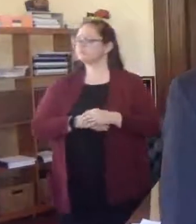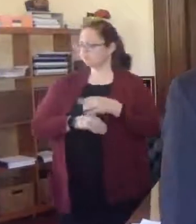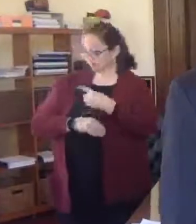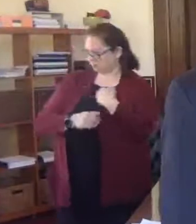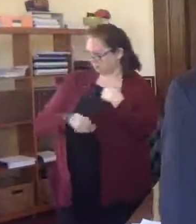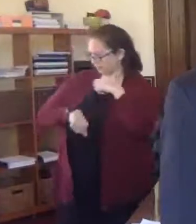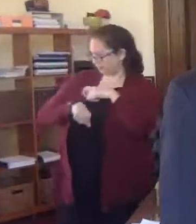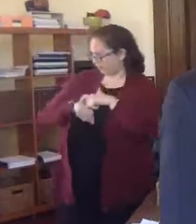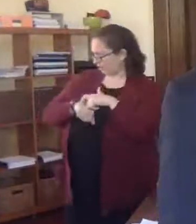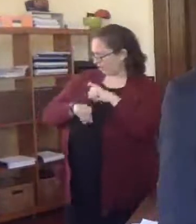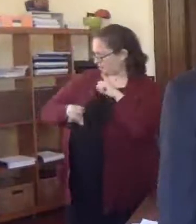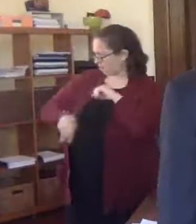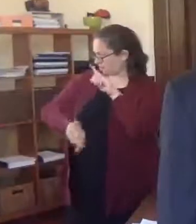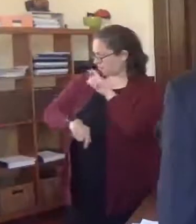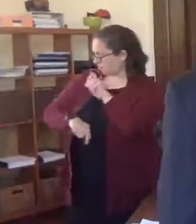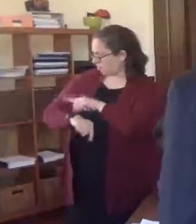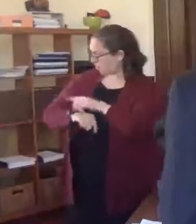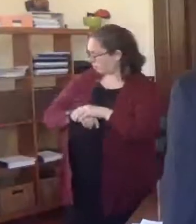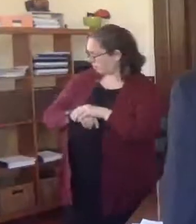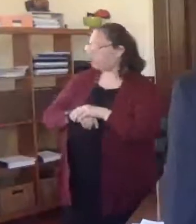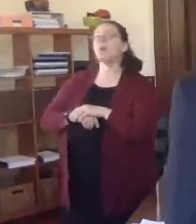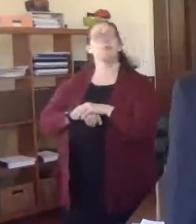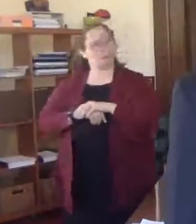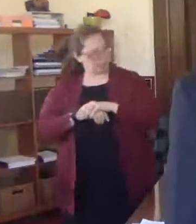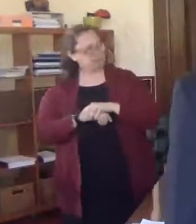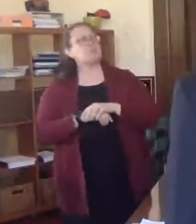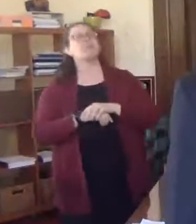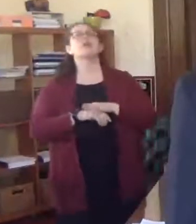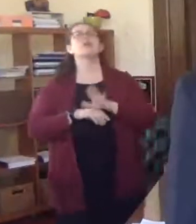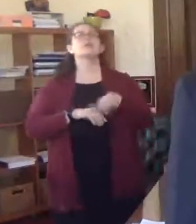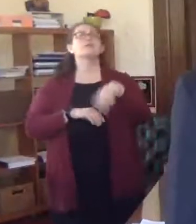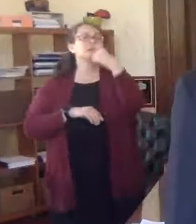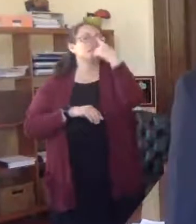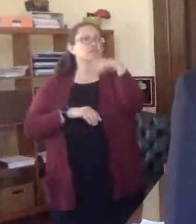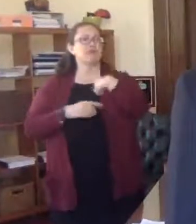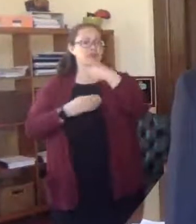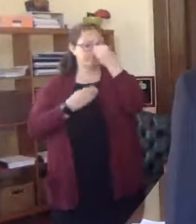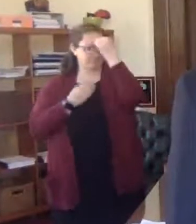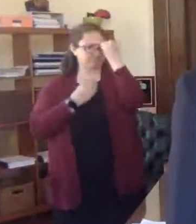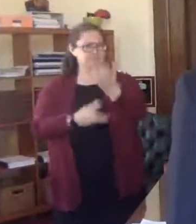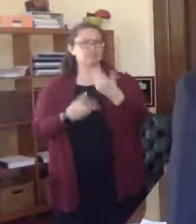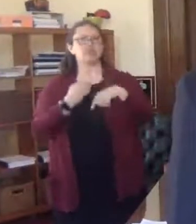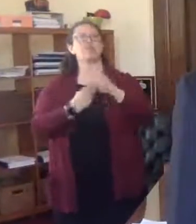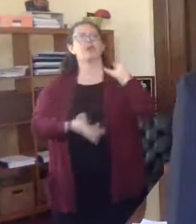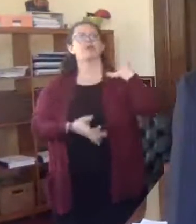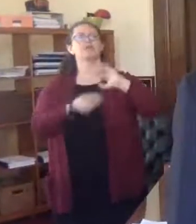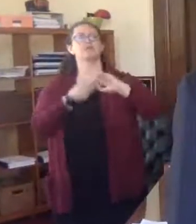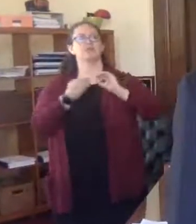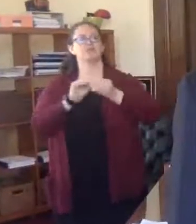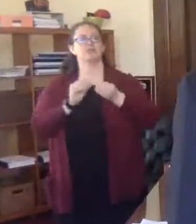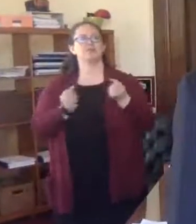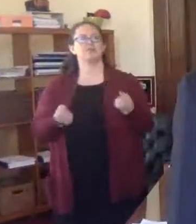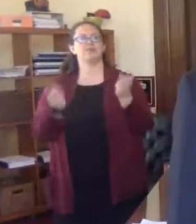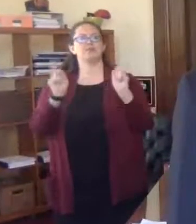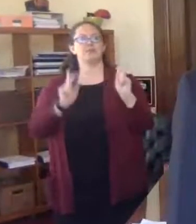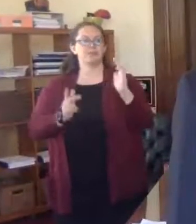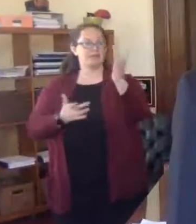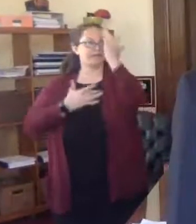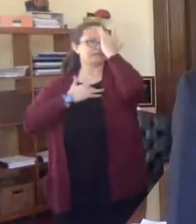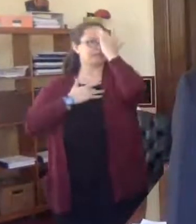questions, Dr. Eccles? Sure. Can you first go ahead and update the community on total number of cases for the city right now to